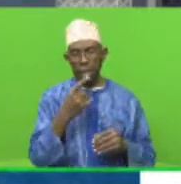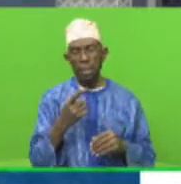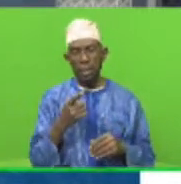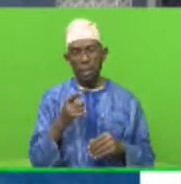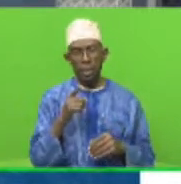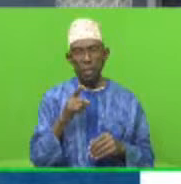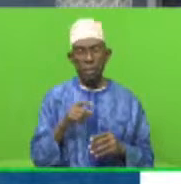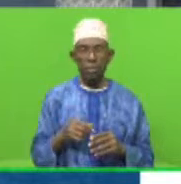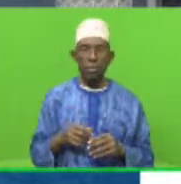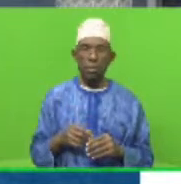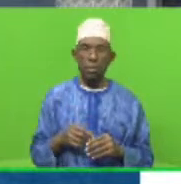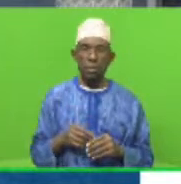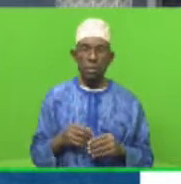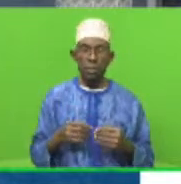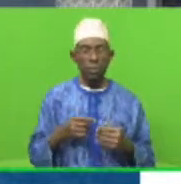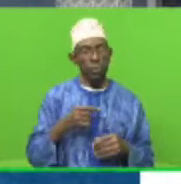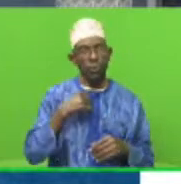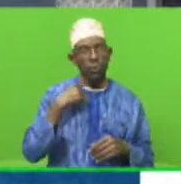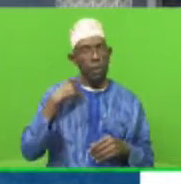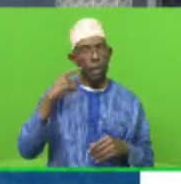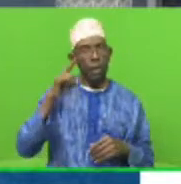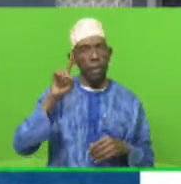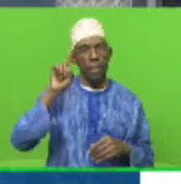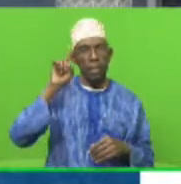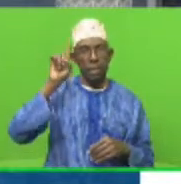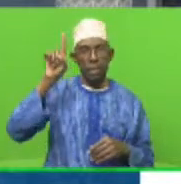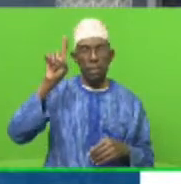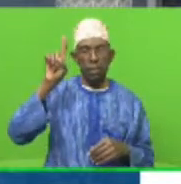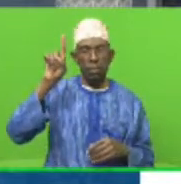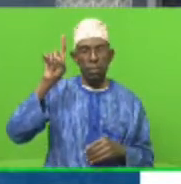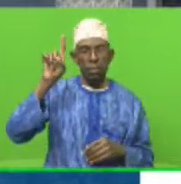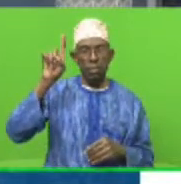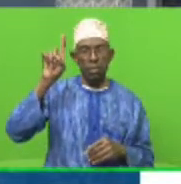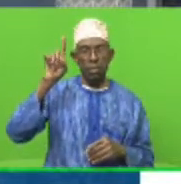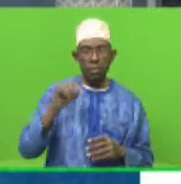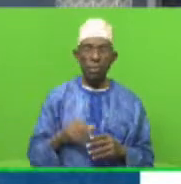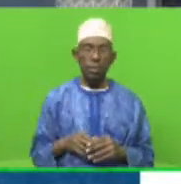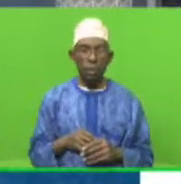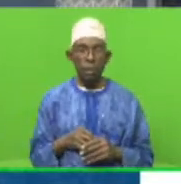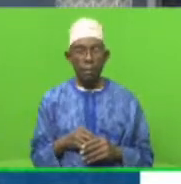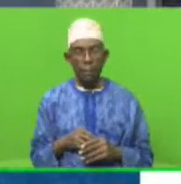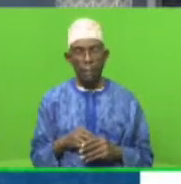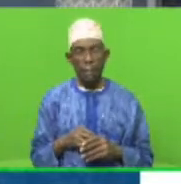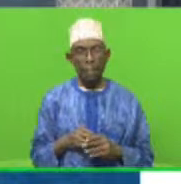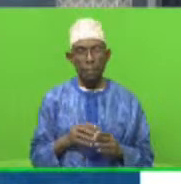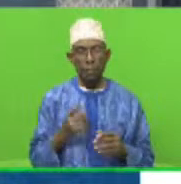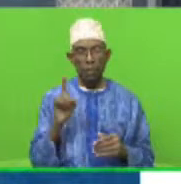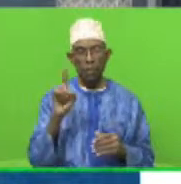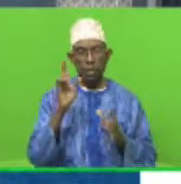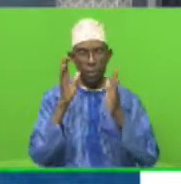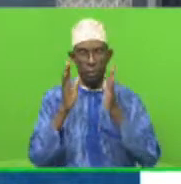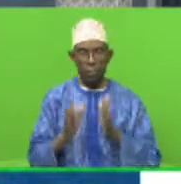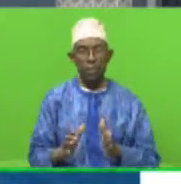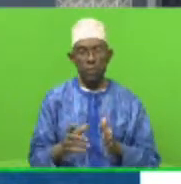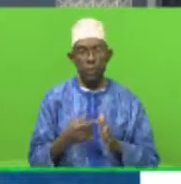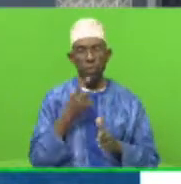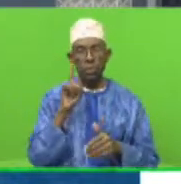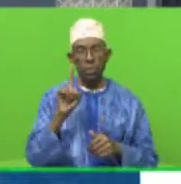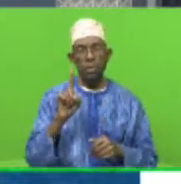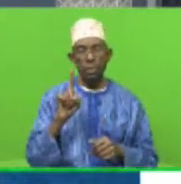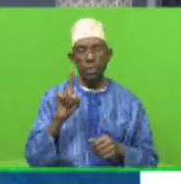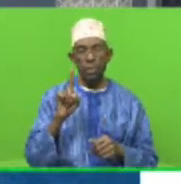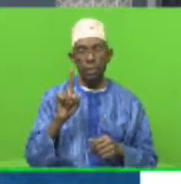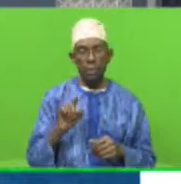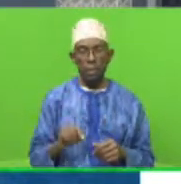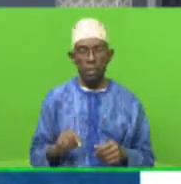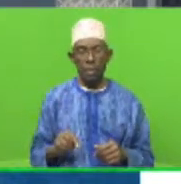him, wallahi, this, they say that the first person to say these words is Amr ibn al-As. He